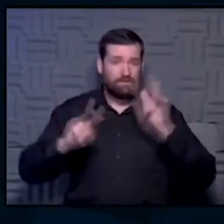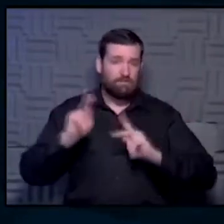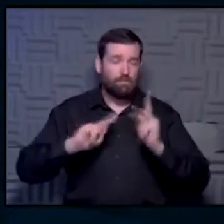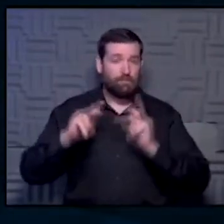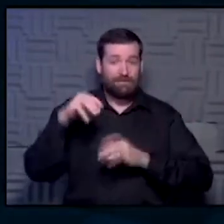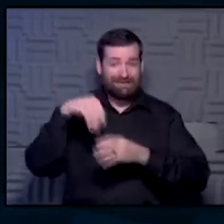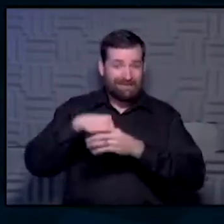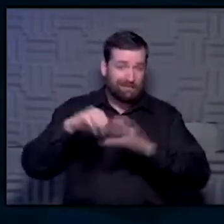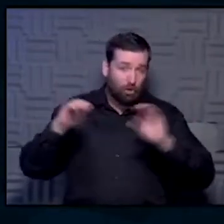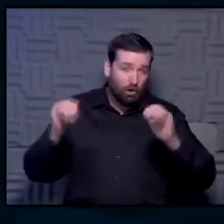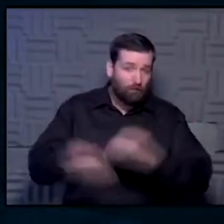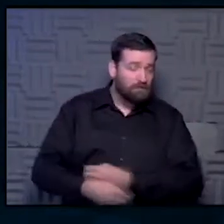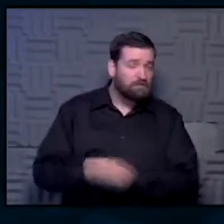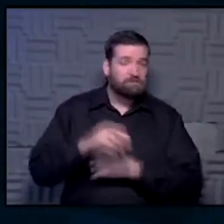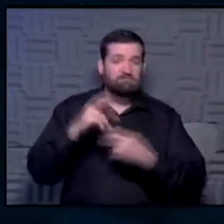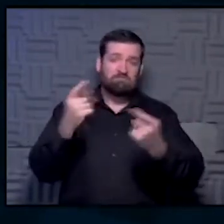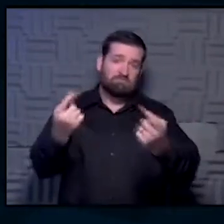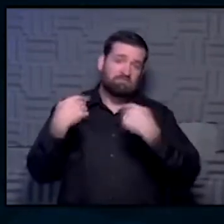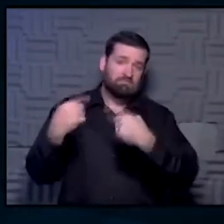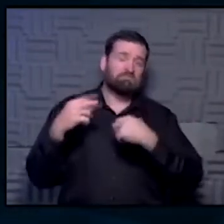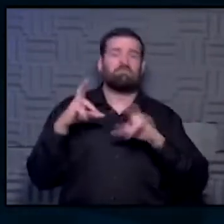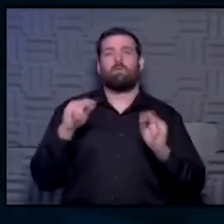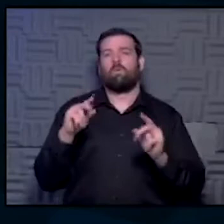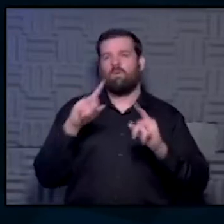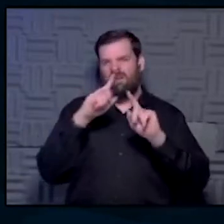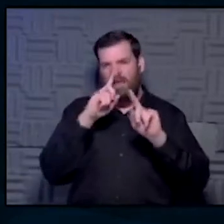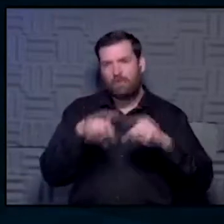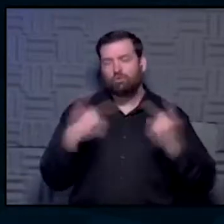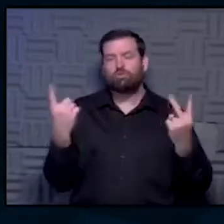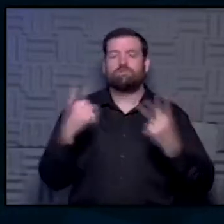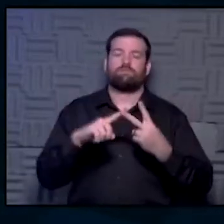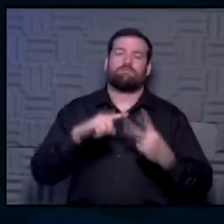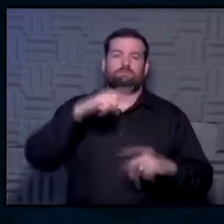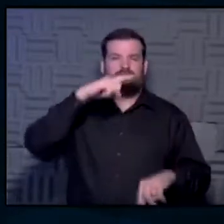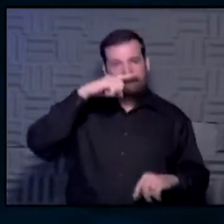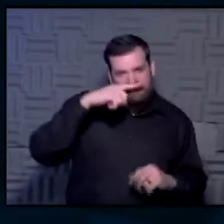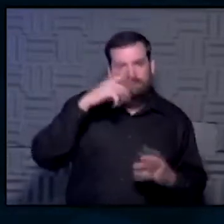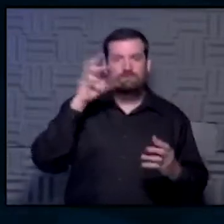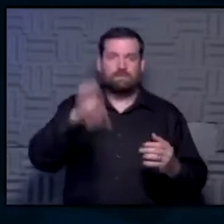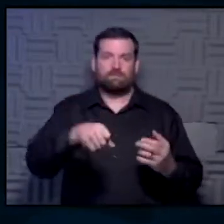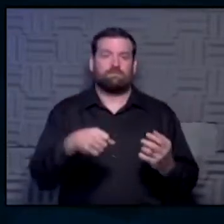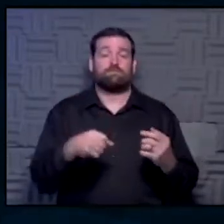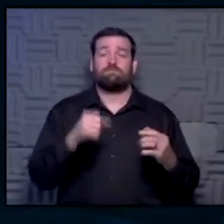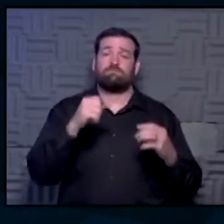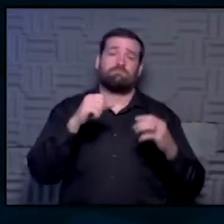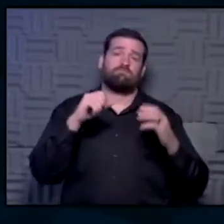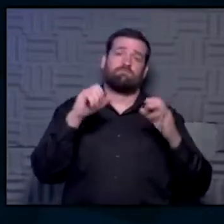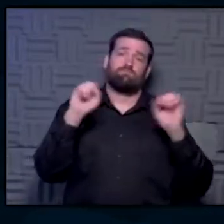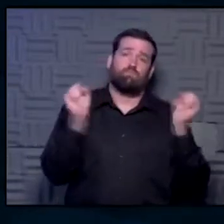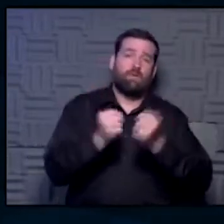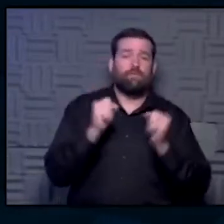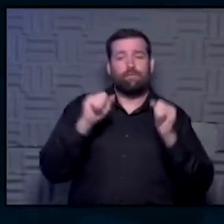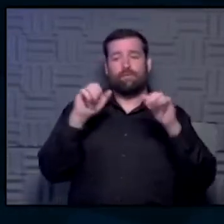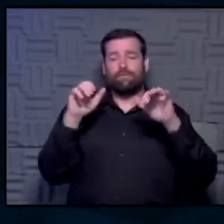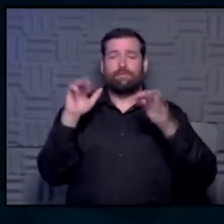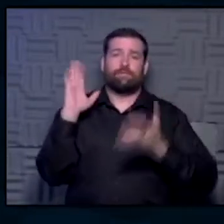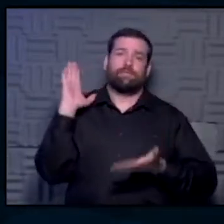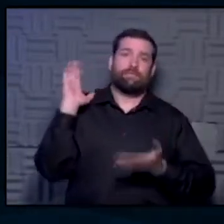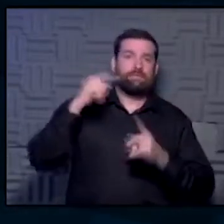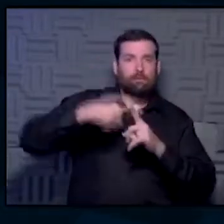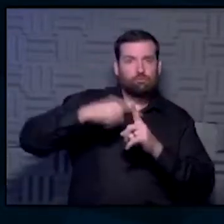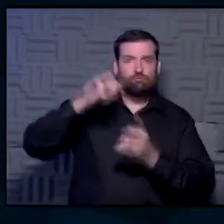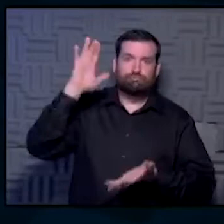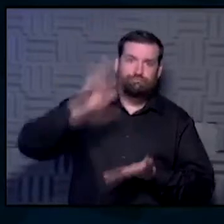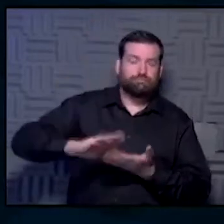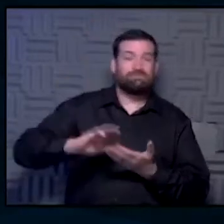office for it. Certainly more allergies and sneezing. I know my nose was stuffy this morning. The weather's cool enough. You're trying to open up your windows, and that's not working out as